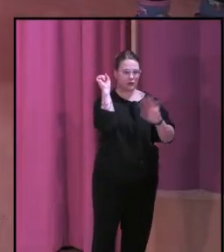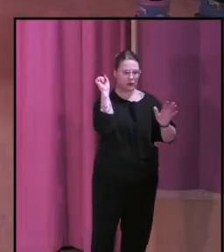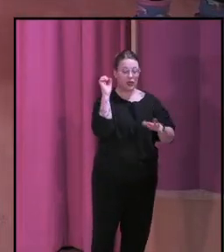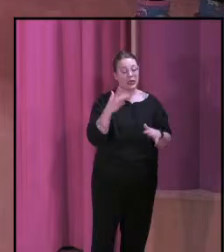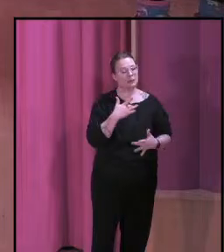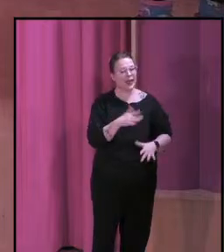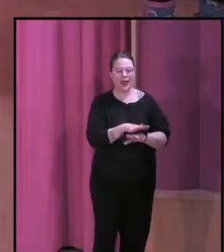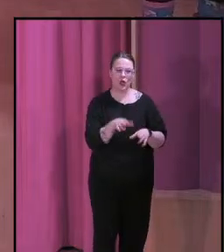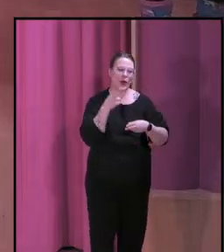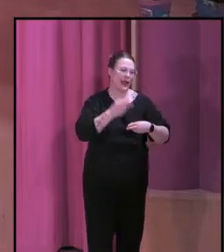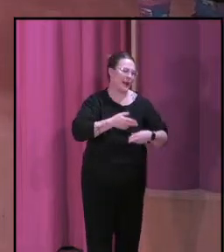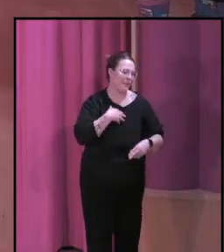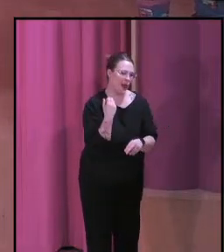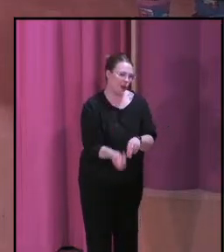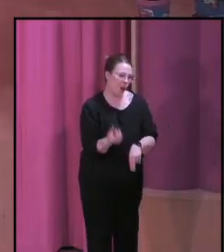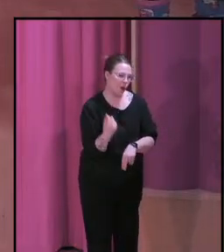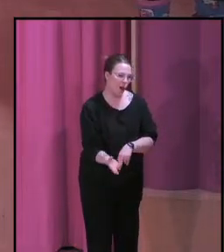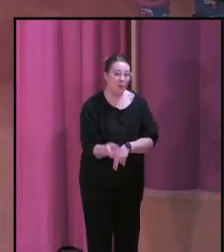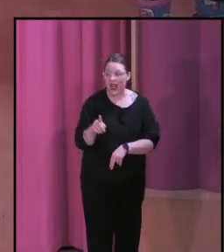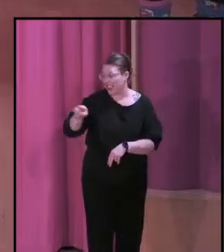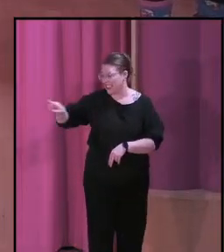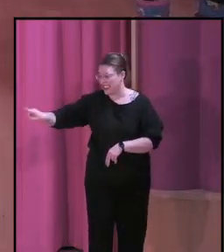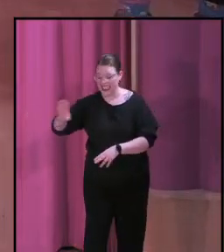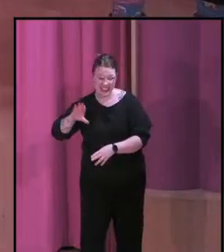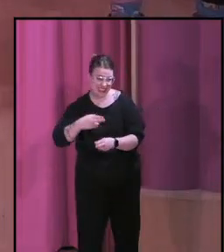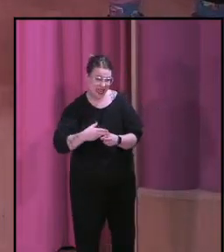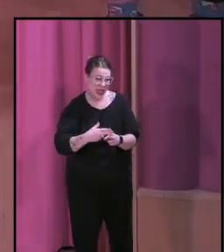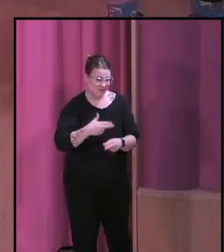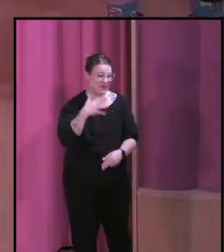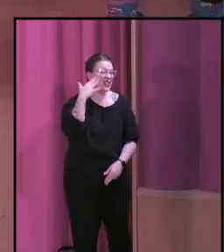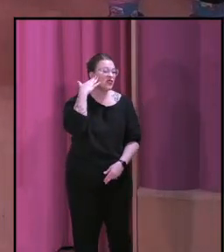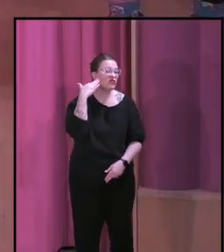my yo-yos, but this yo-yo's name is Skull Crusher.